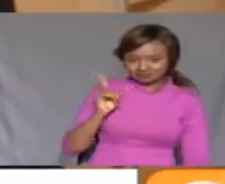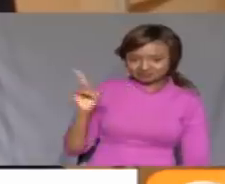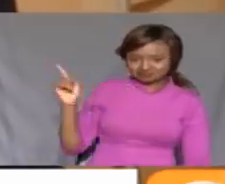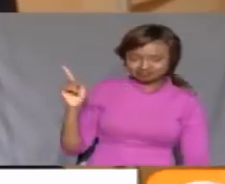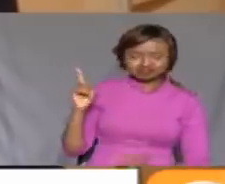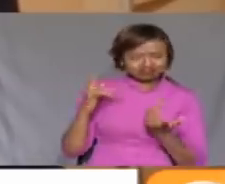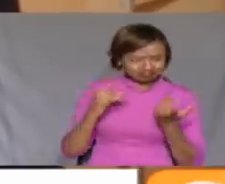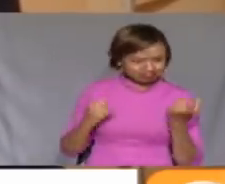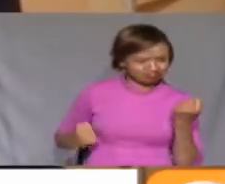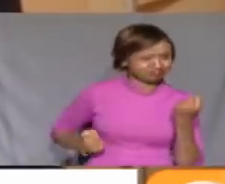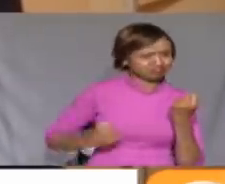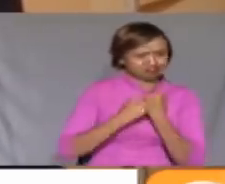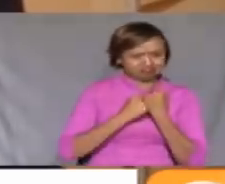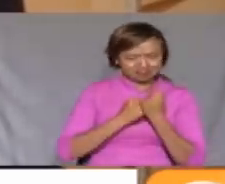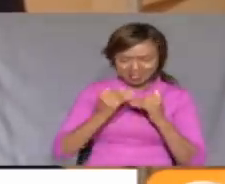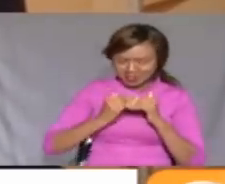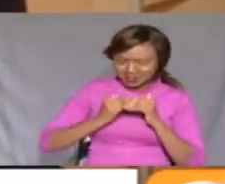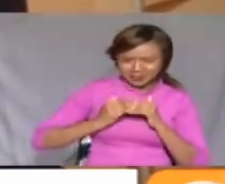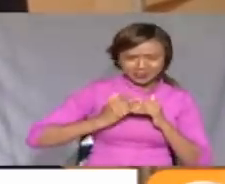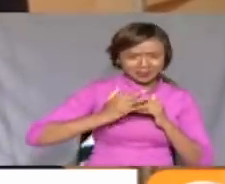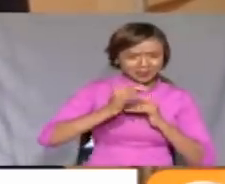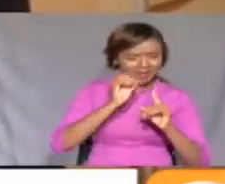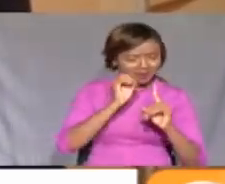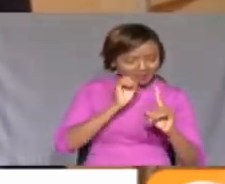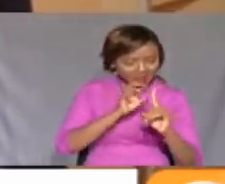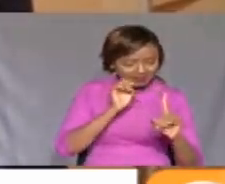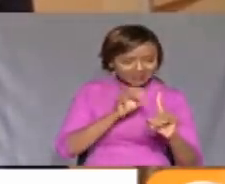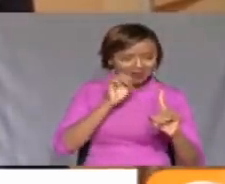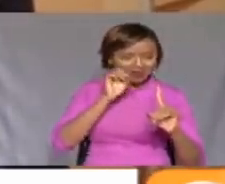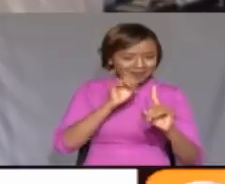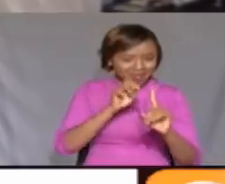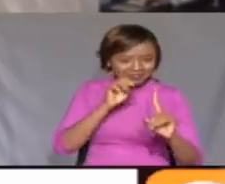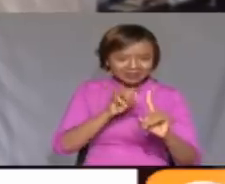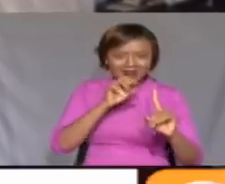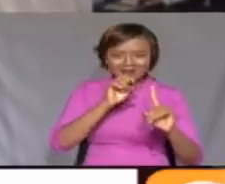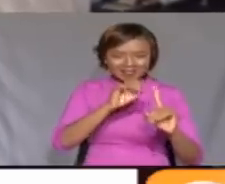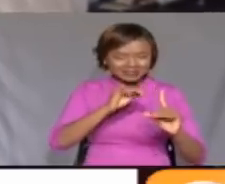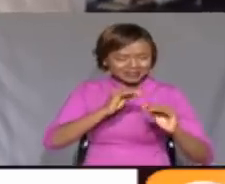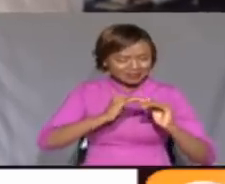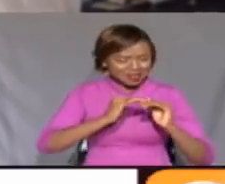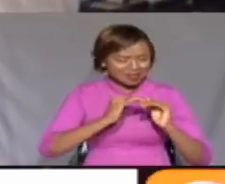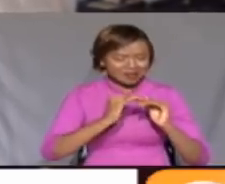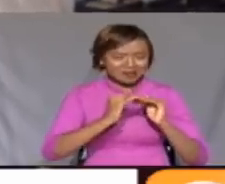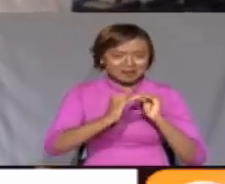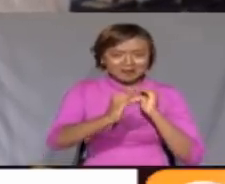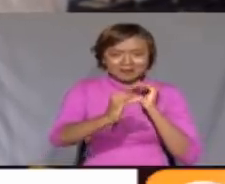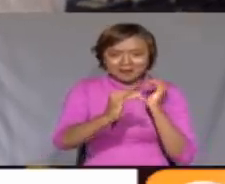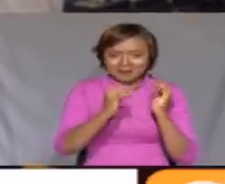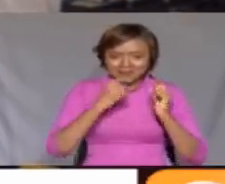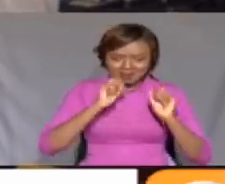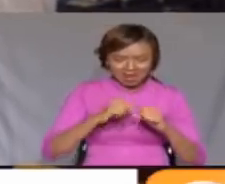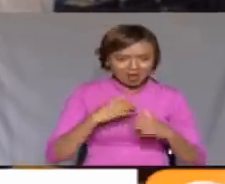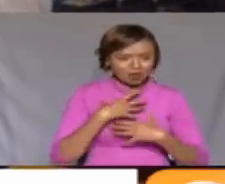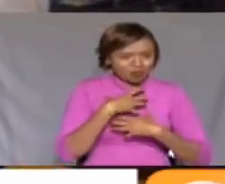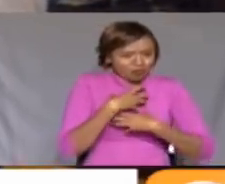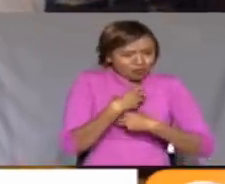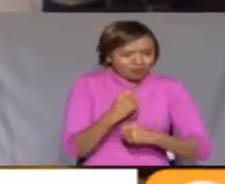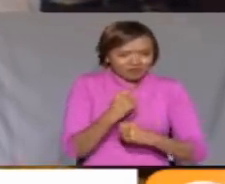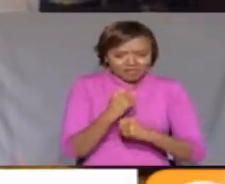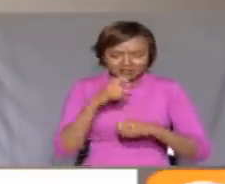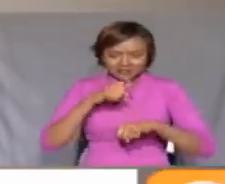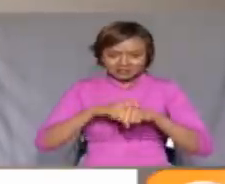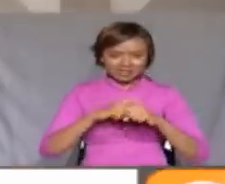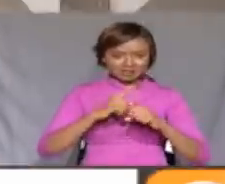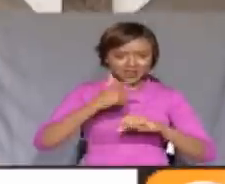initiated and thereafter constantly guided me through a steady journey of building confidence in front of news